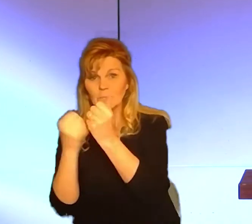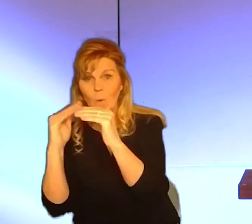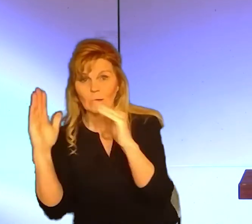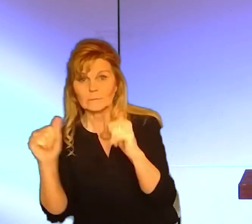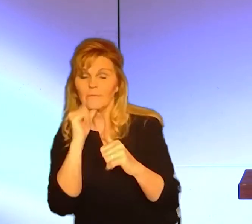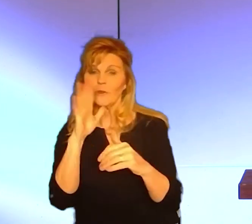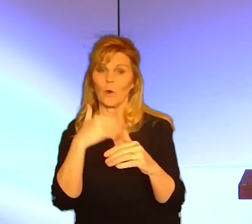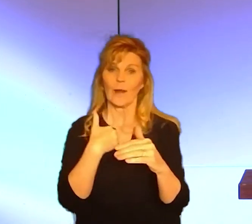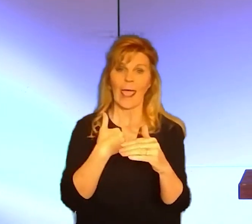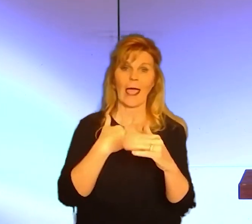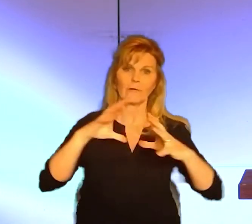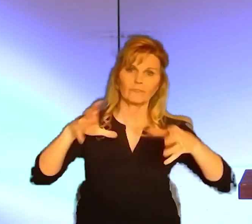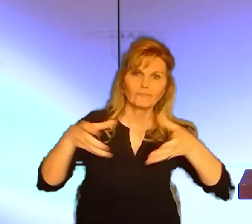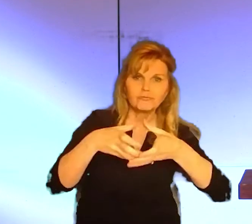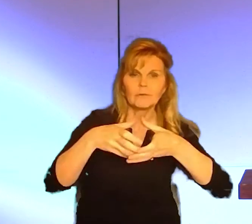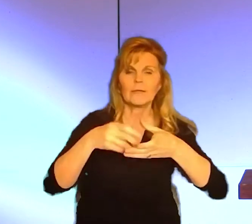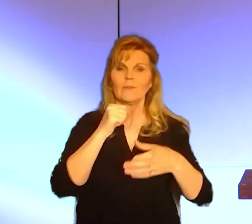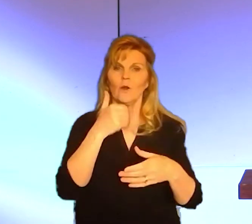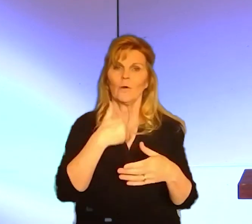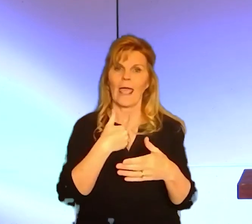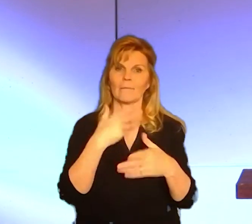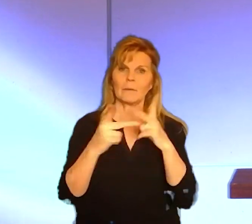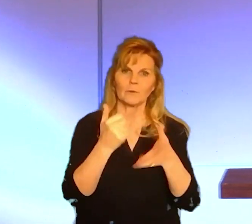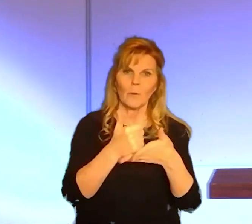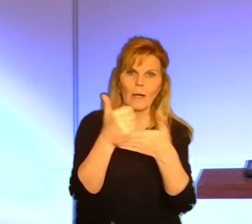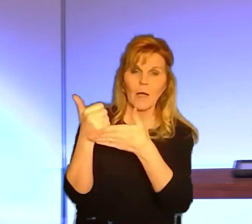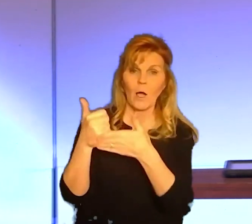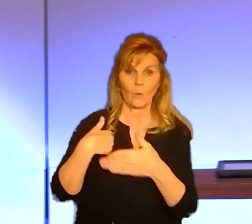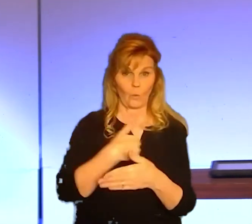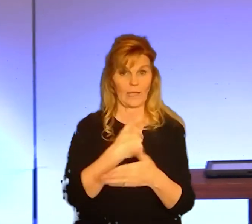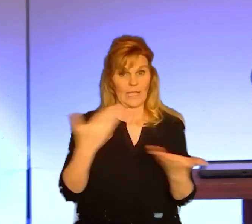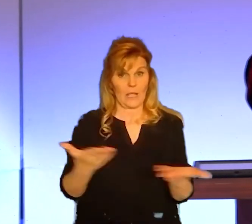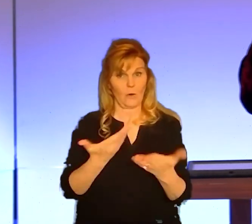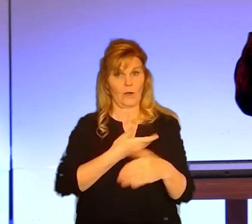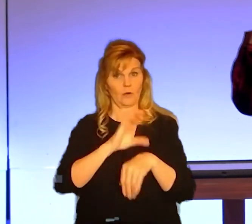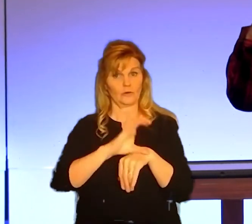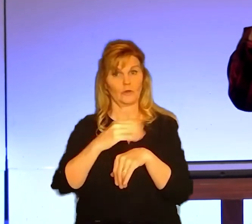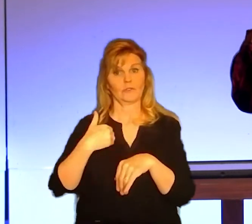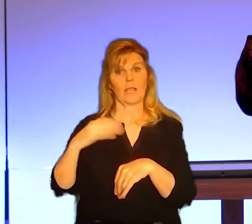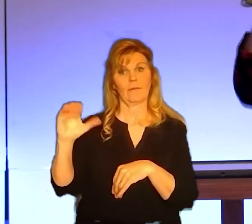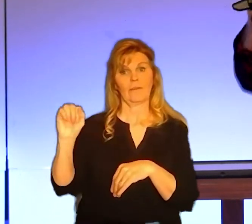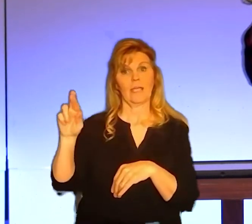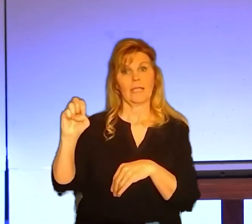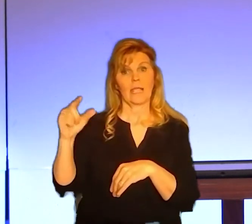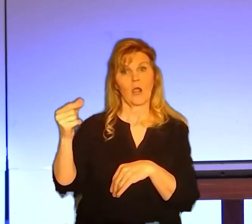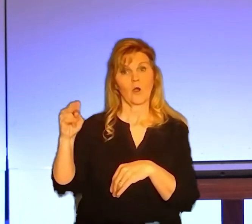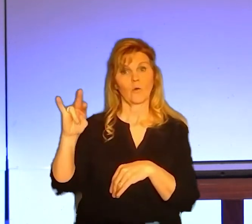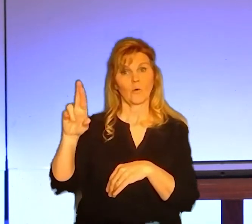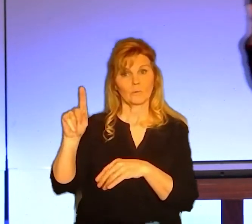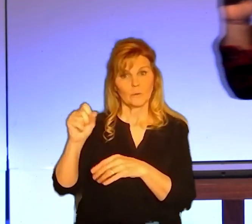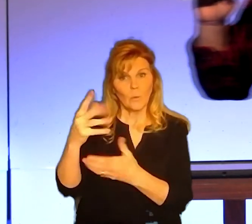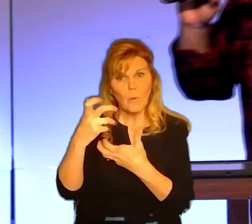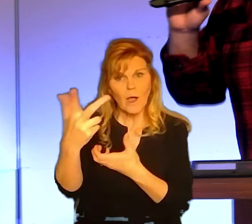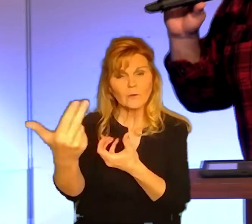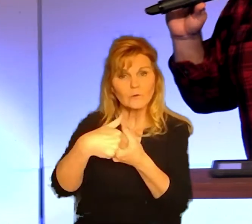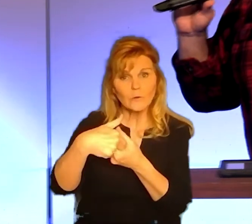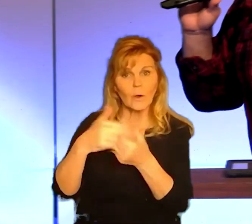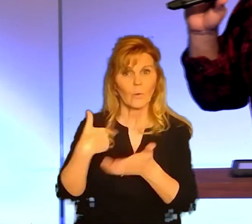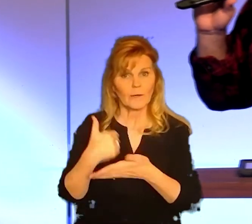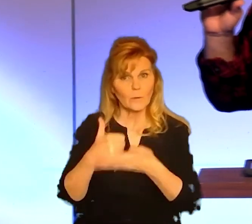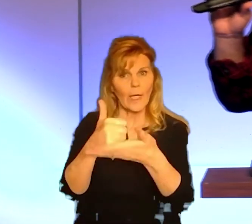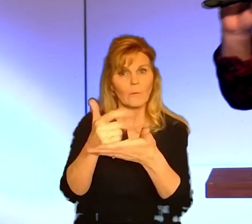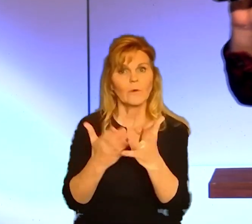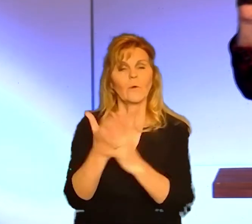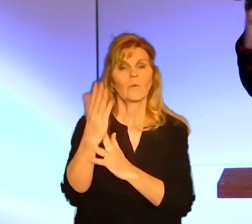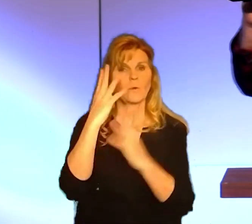community, if you need a boat, come on, we got care groups all over. We want to care for you. We want to help you walk through